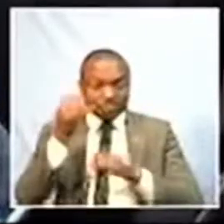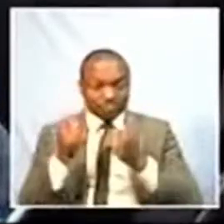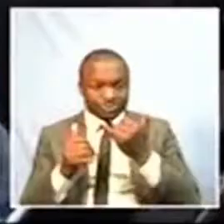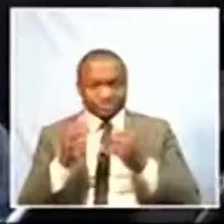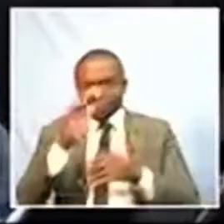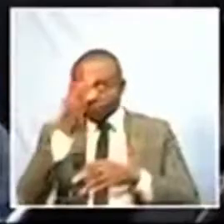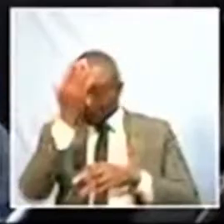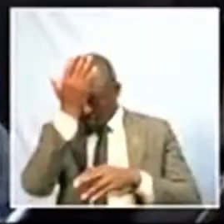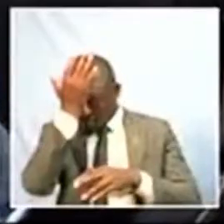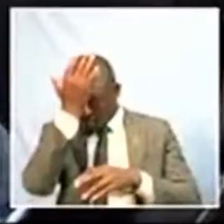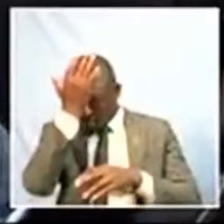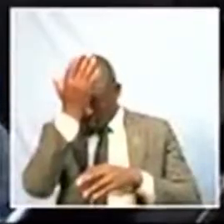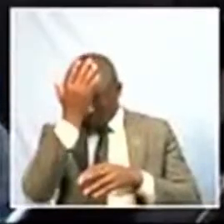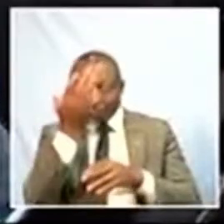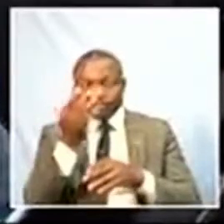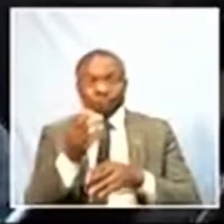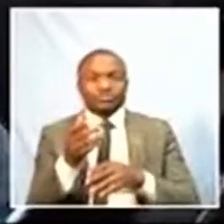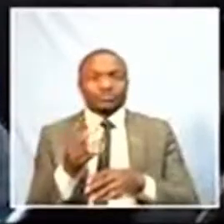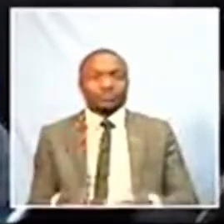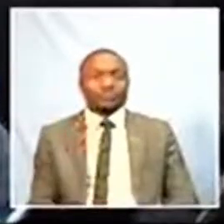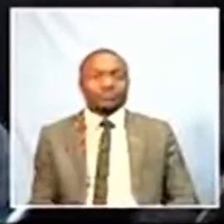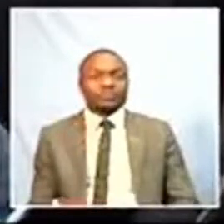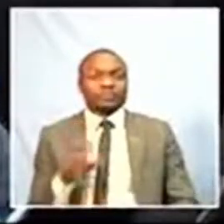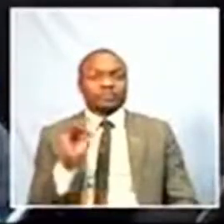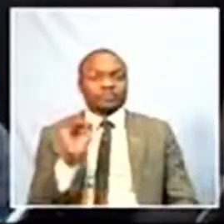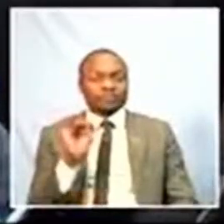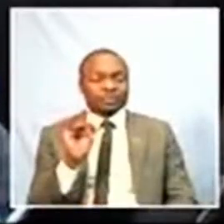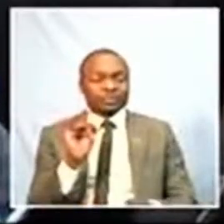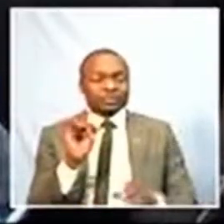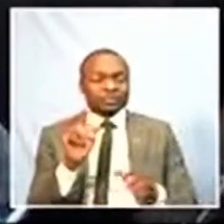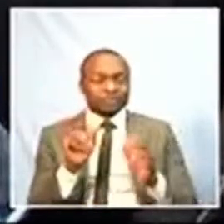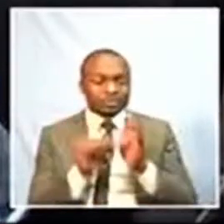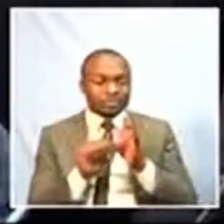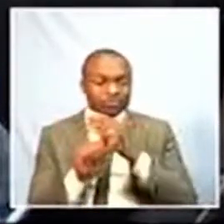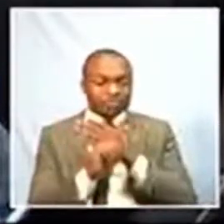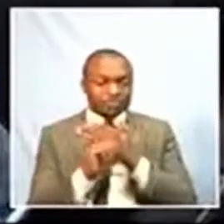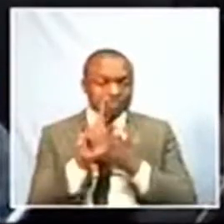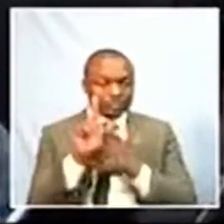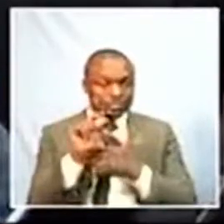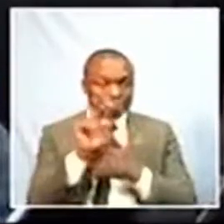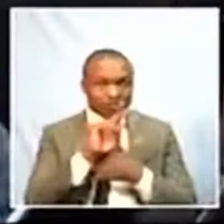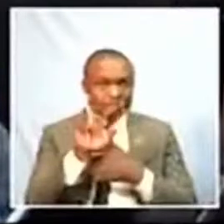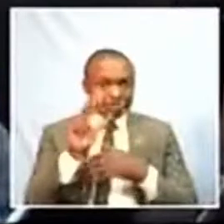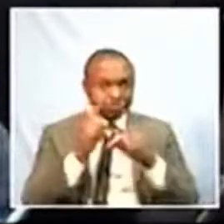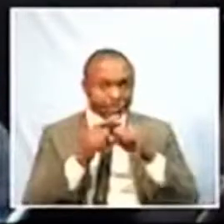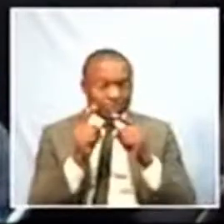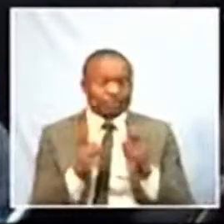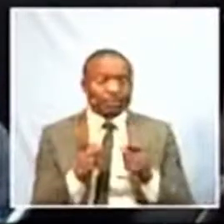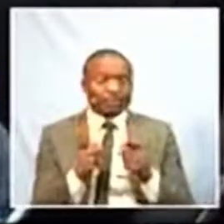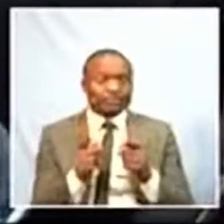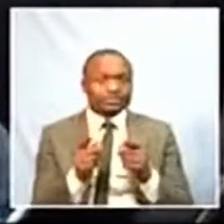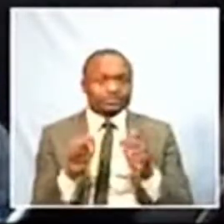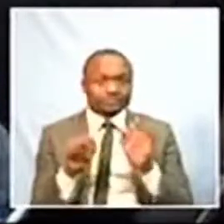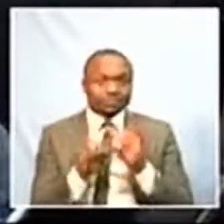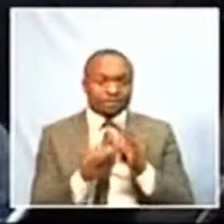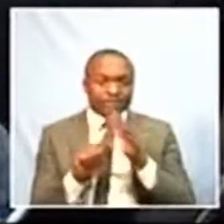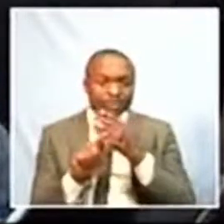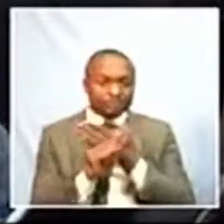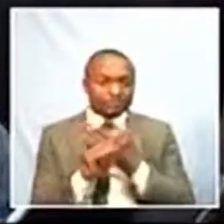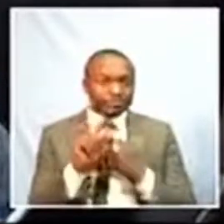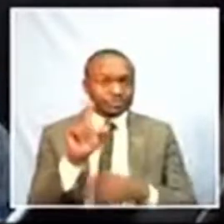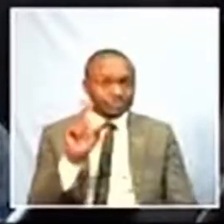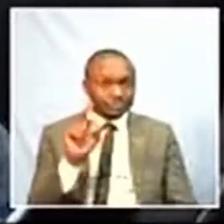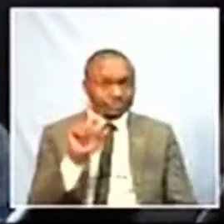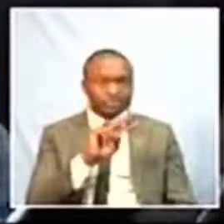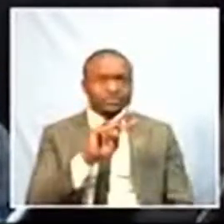period, the mandated completion period, which was 18th April 2023. But by August